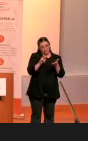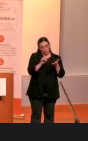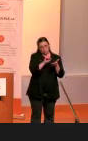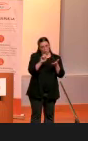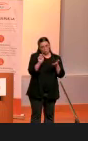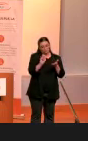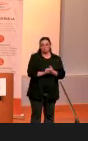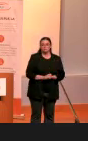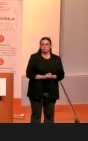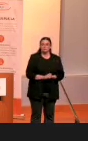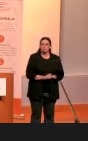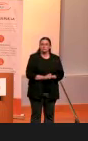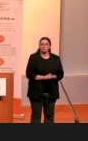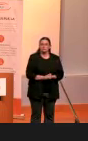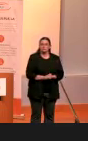overall.